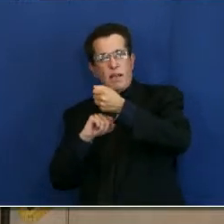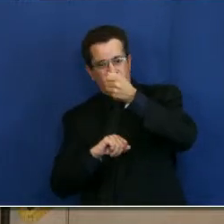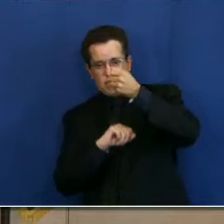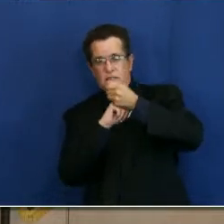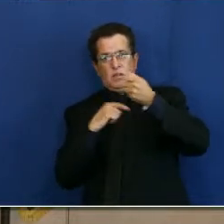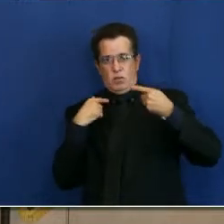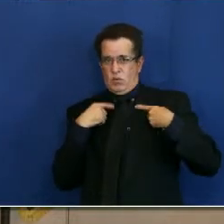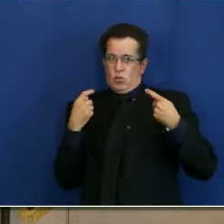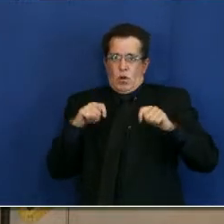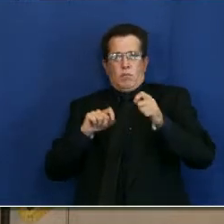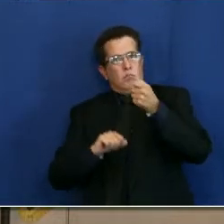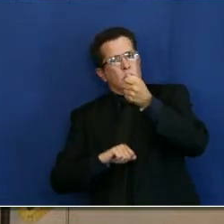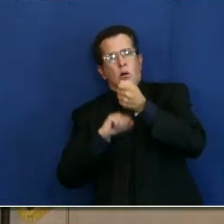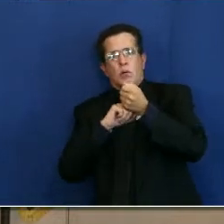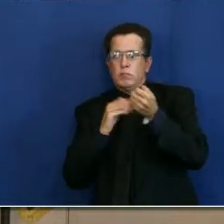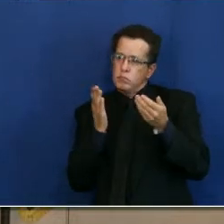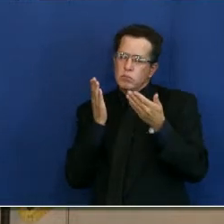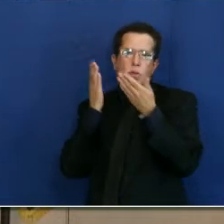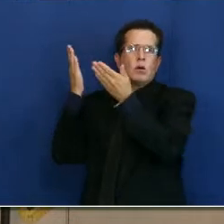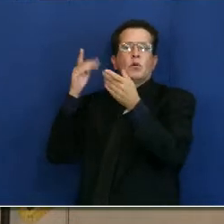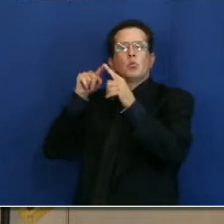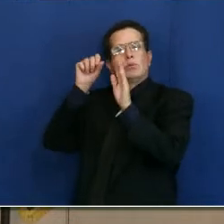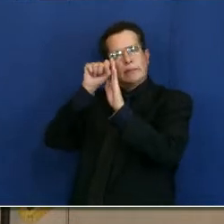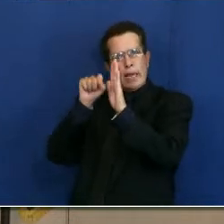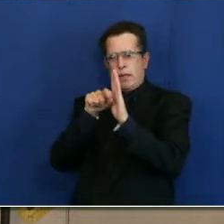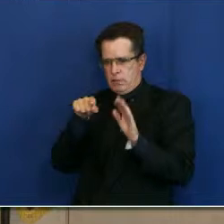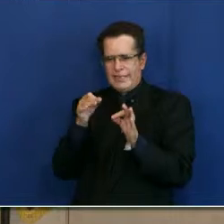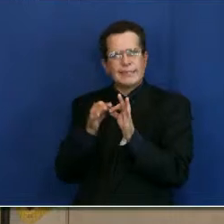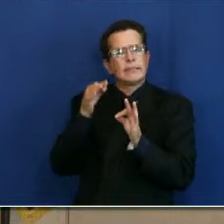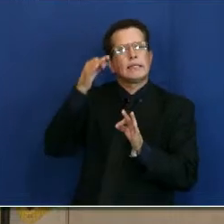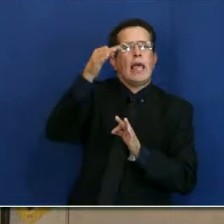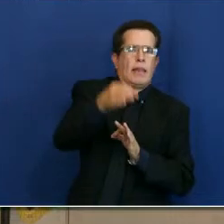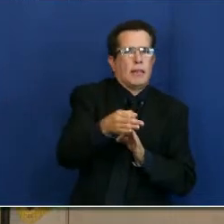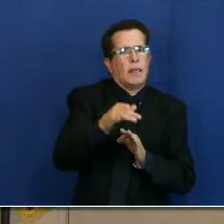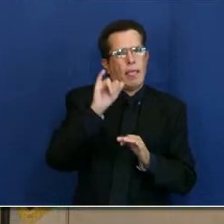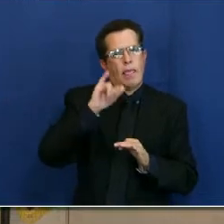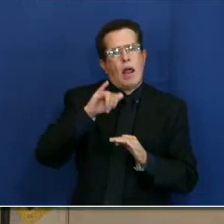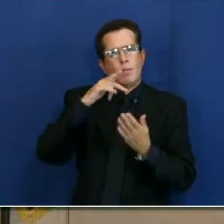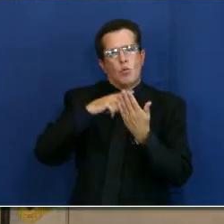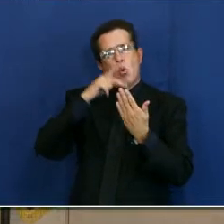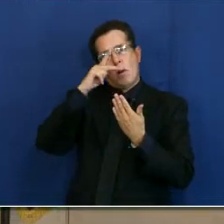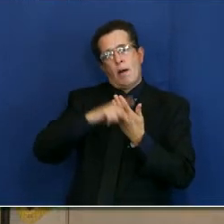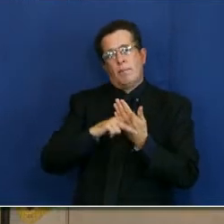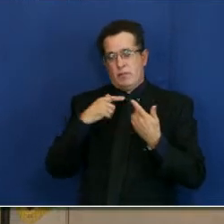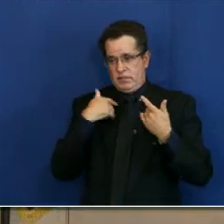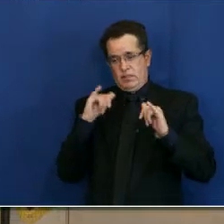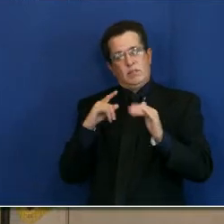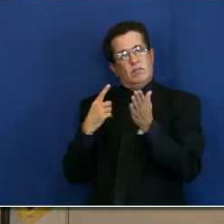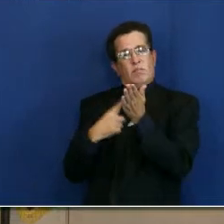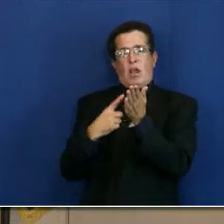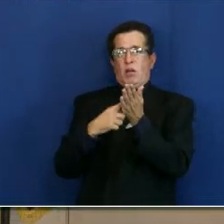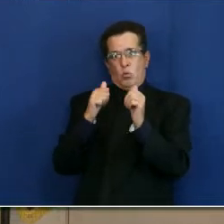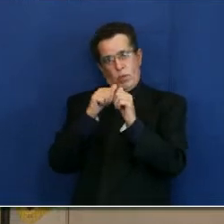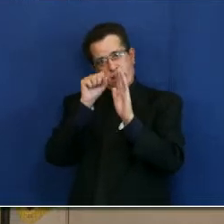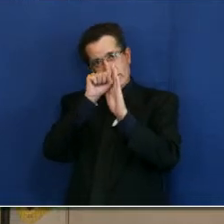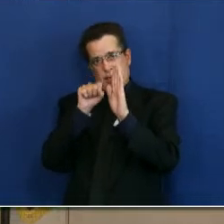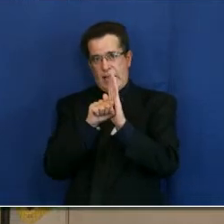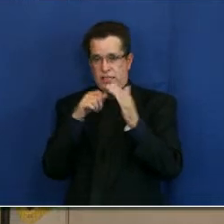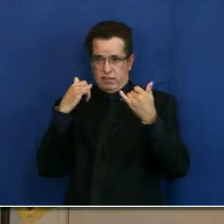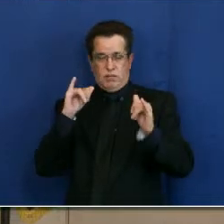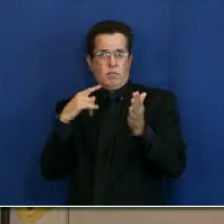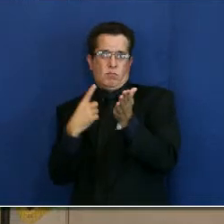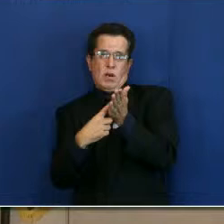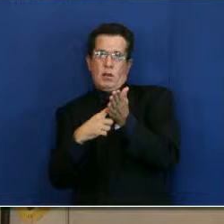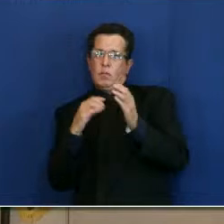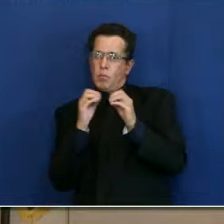this level to the state to extend that. But I understand, based again on conversations with the state today, that there